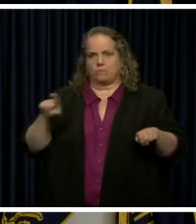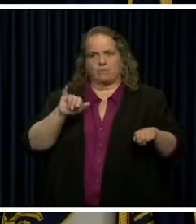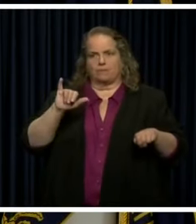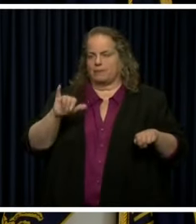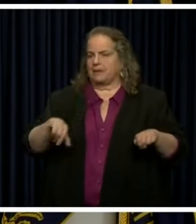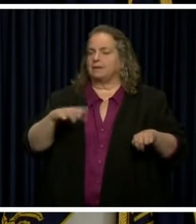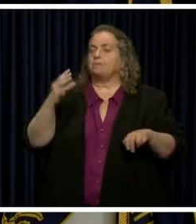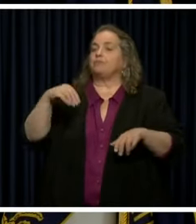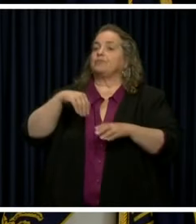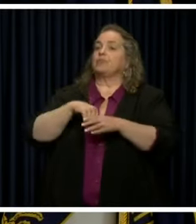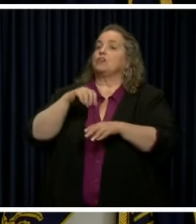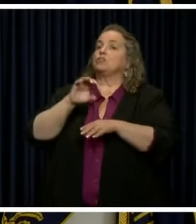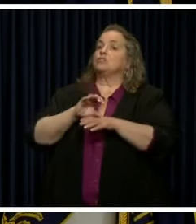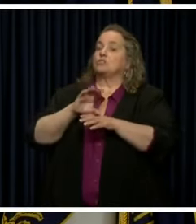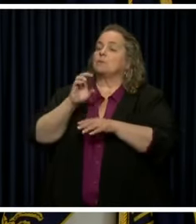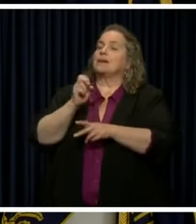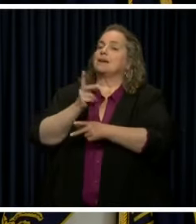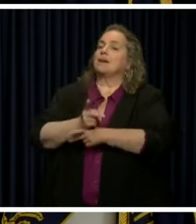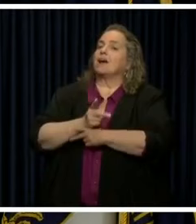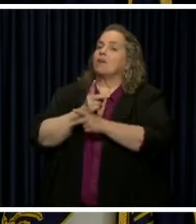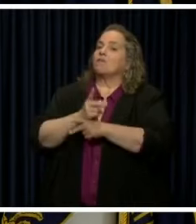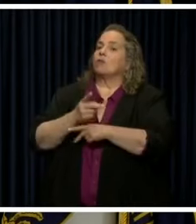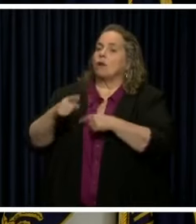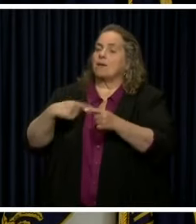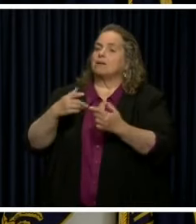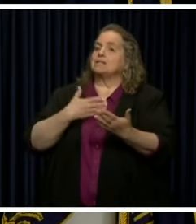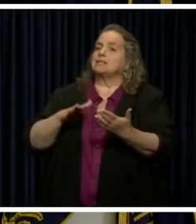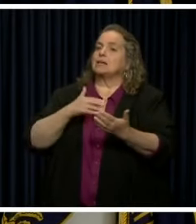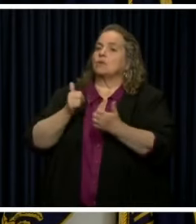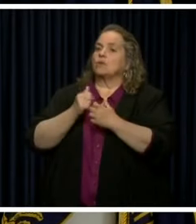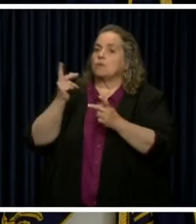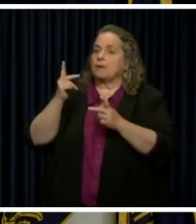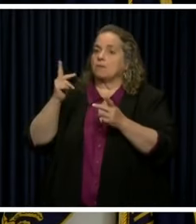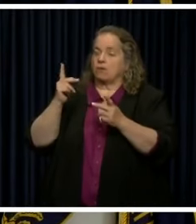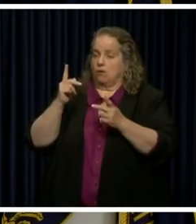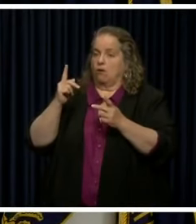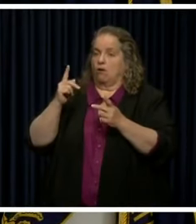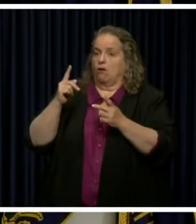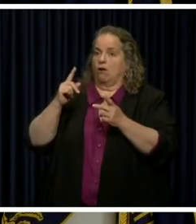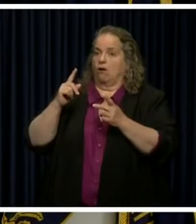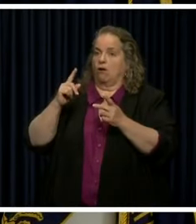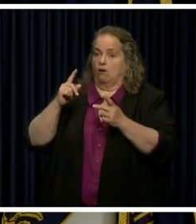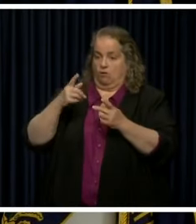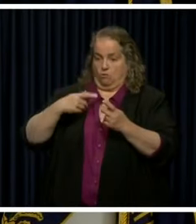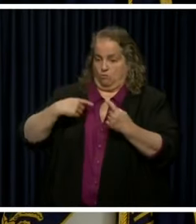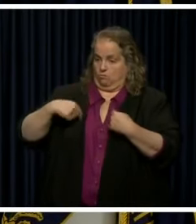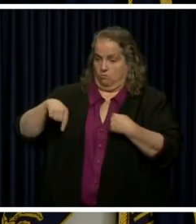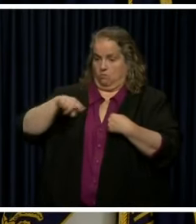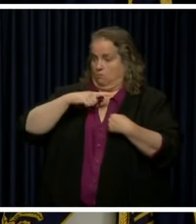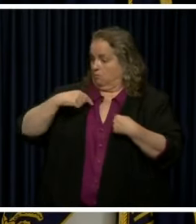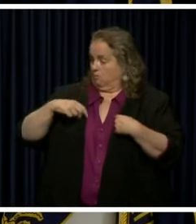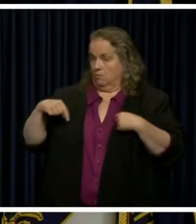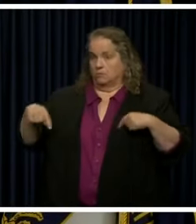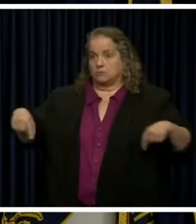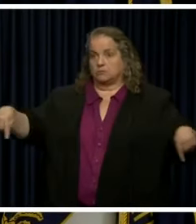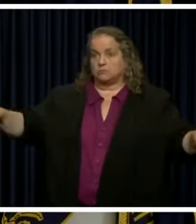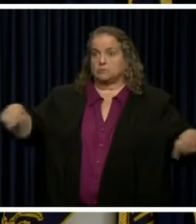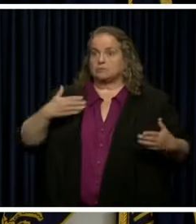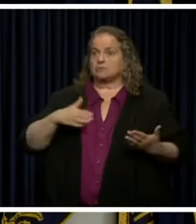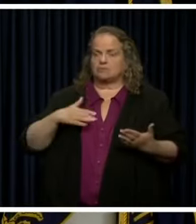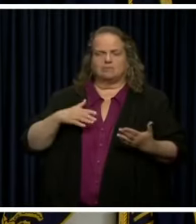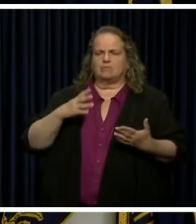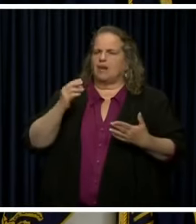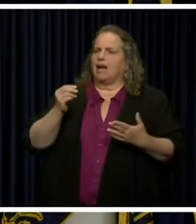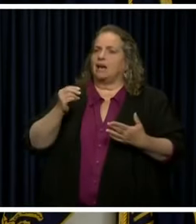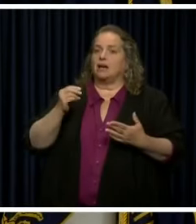church, being really careful about singing with folks around you, and of course the safest way being to use this. This